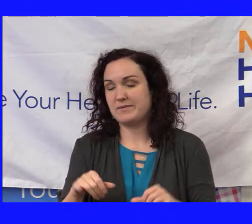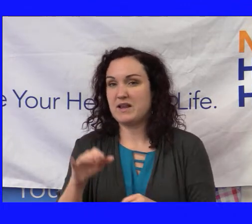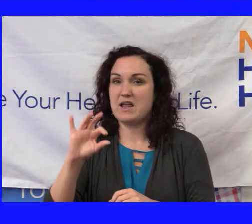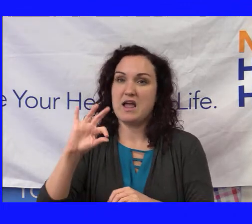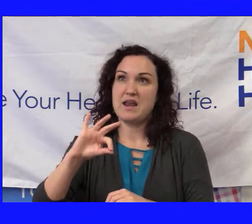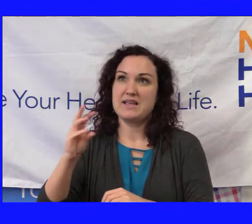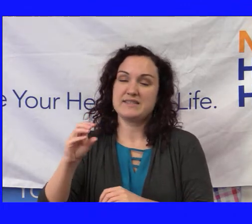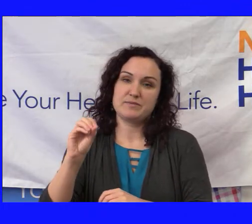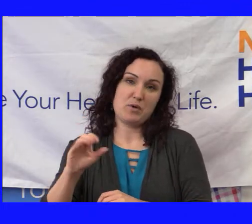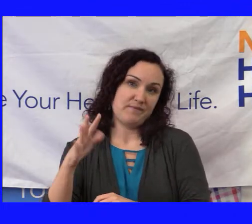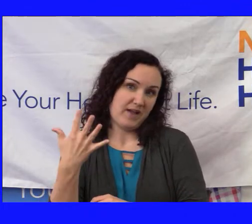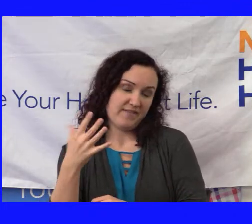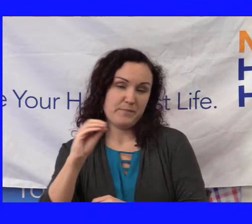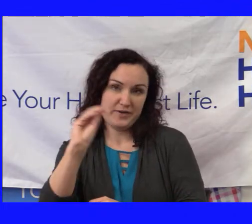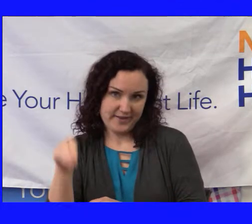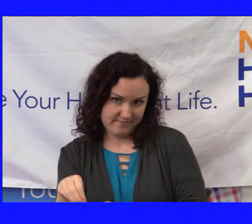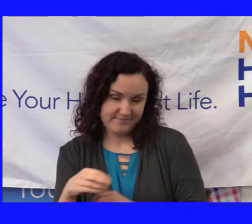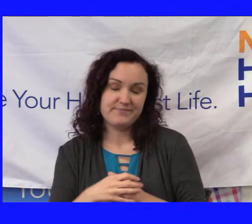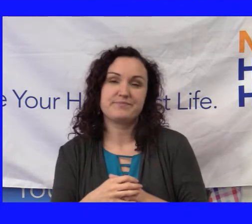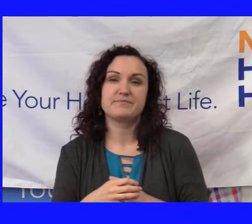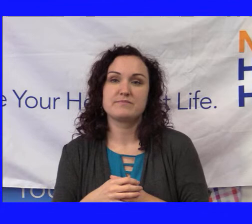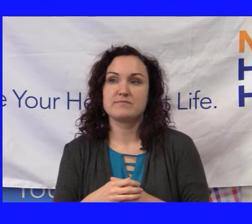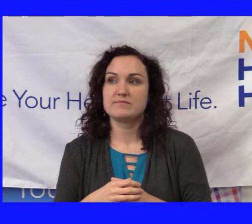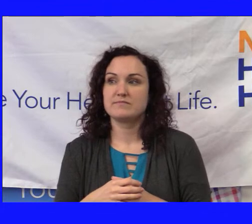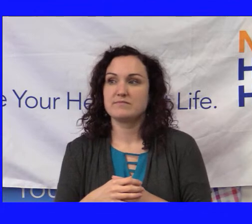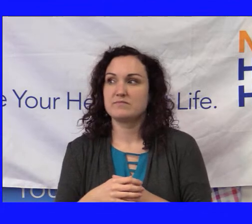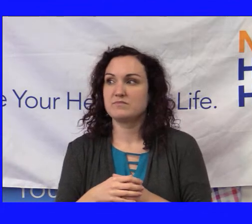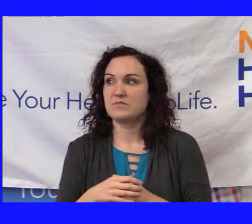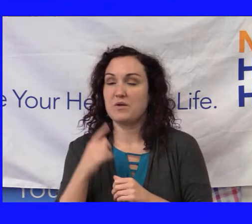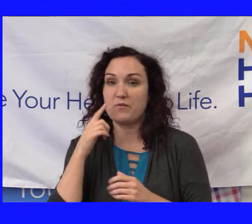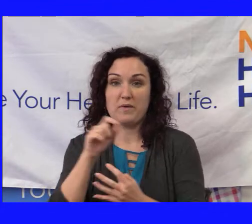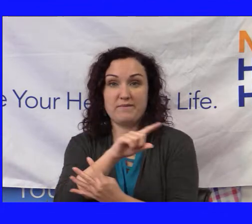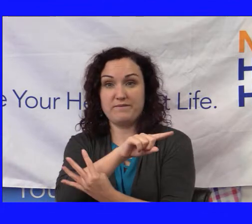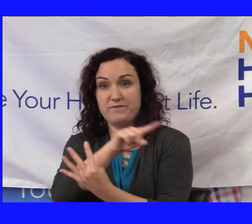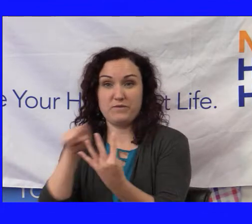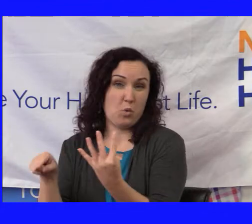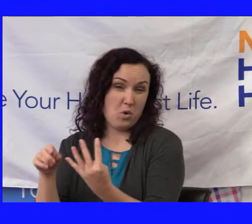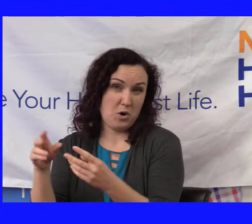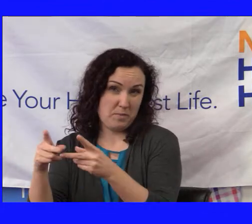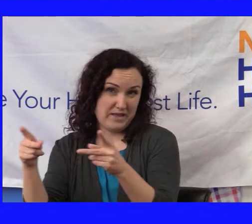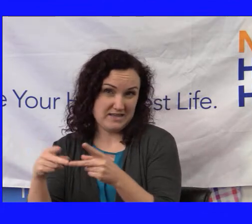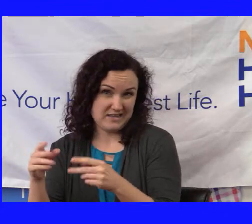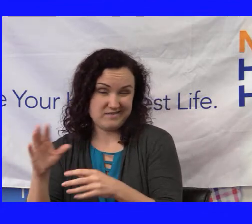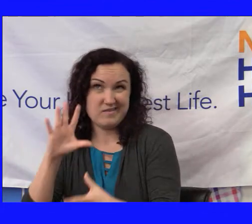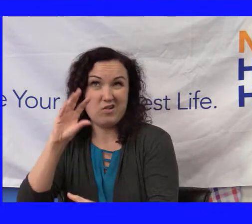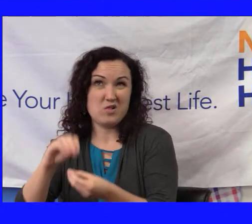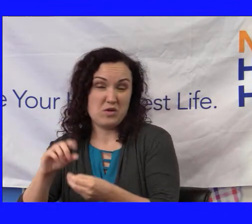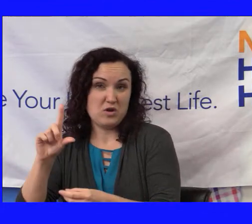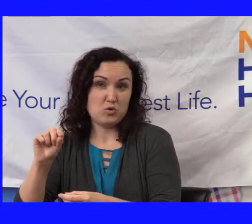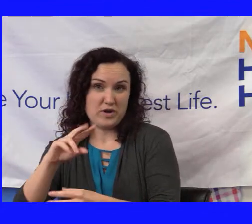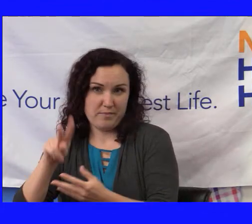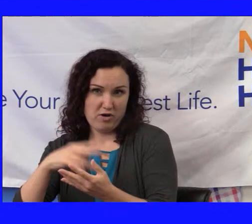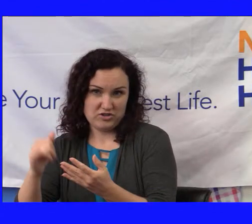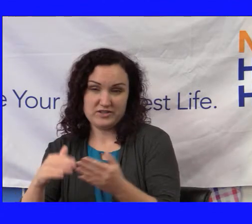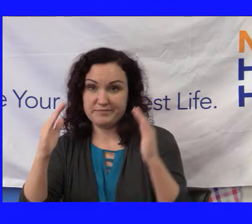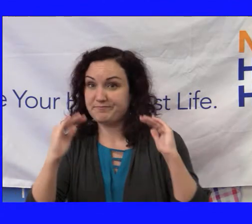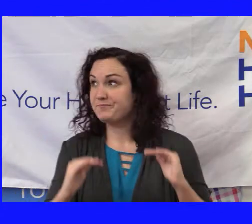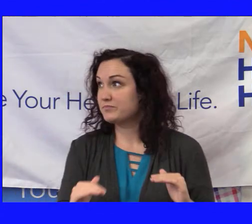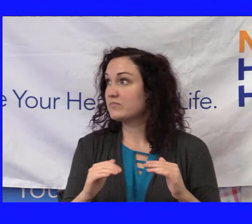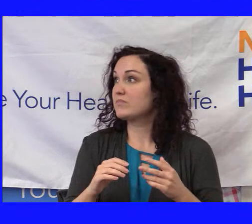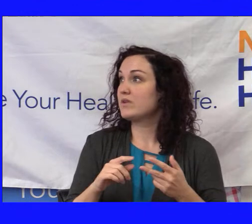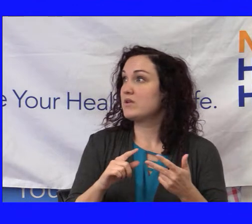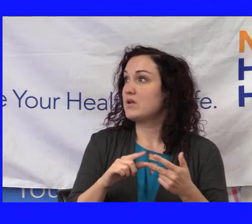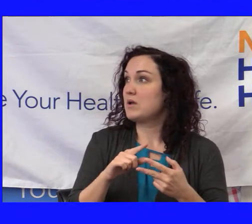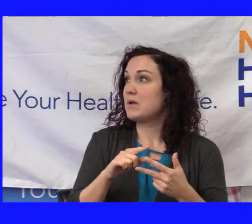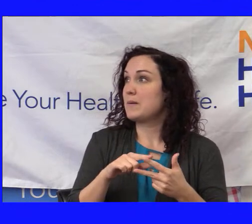is 96.5% across 4 facilities that they've worked on 20 projects. The next low bidder was